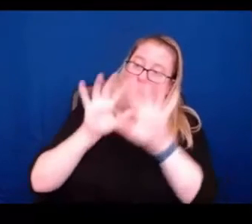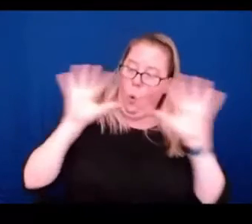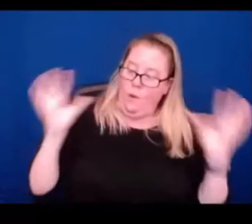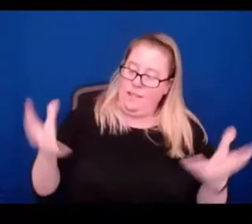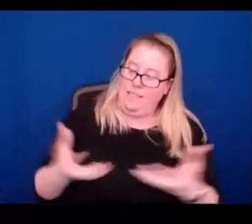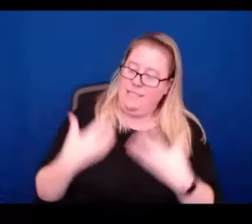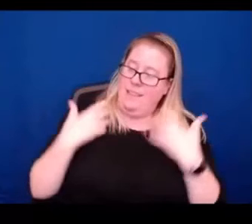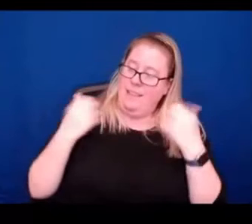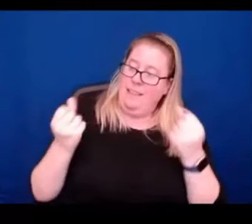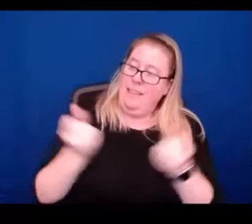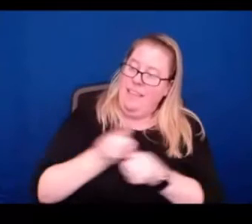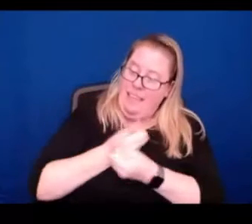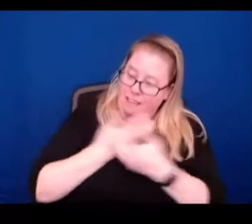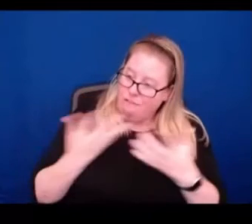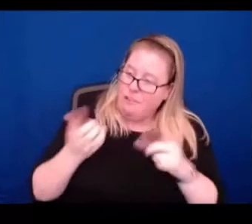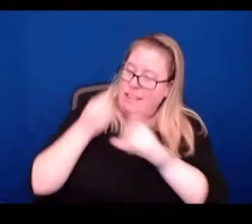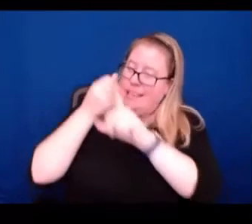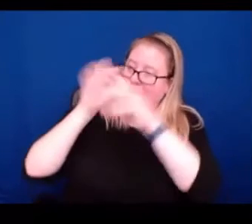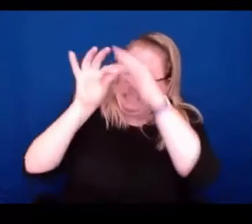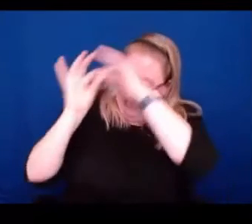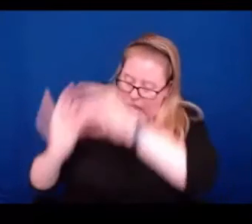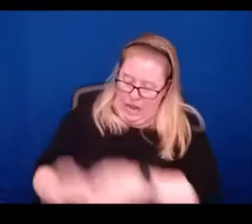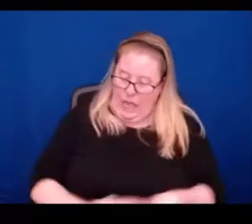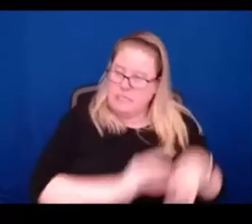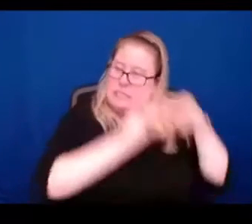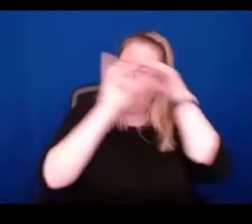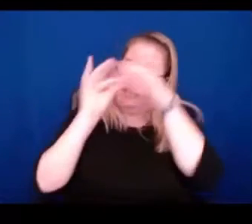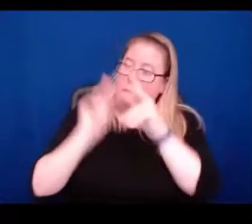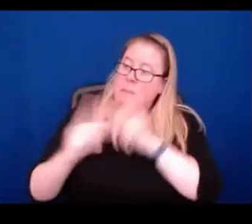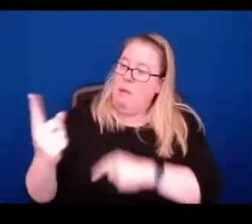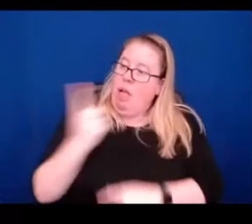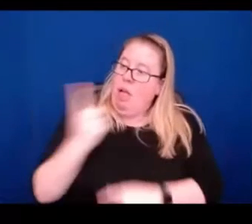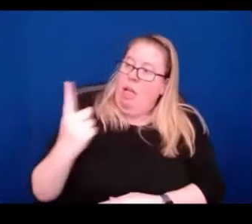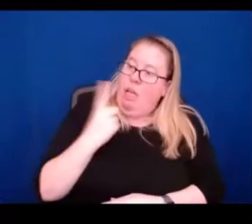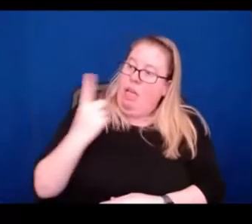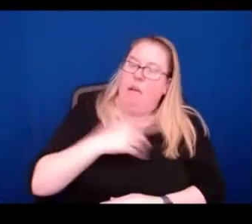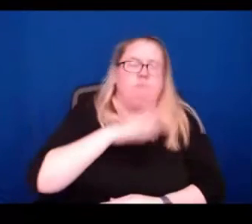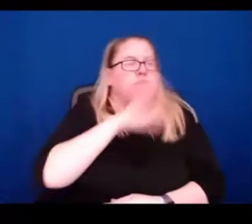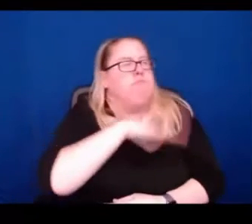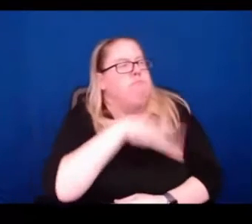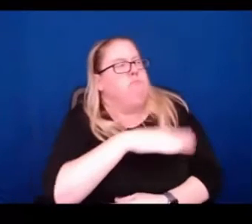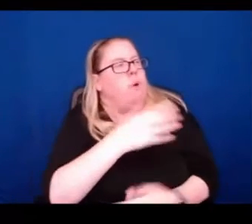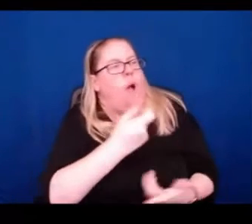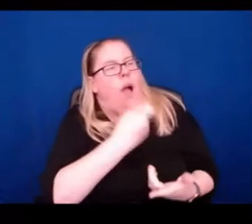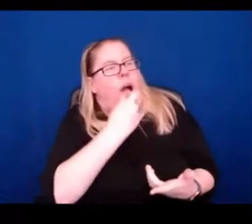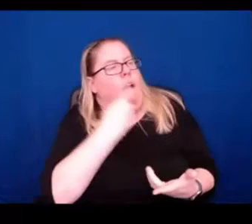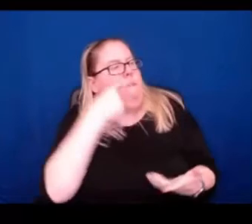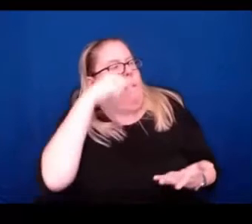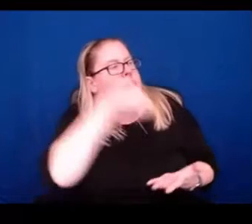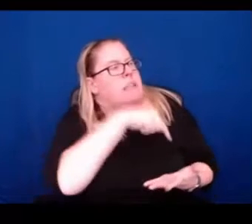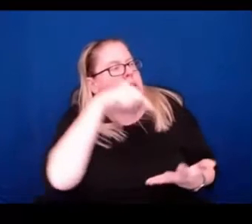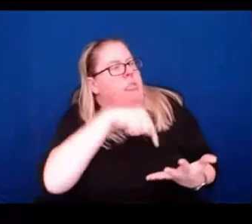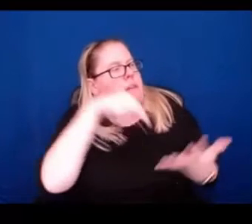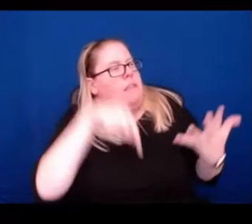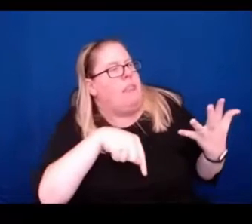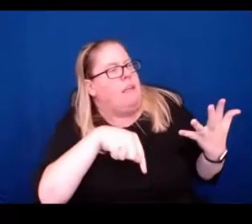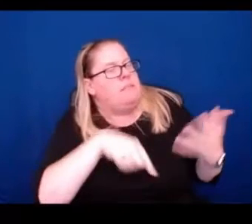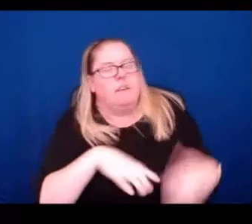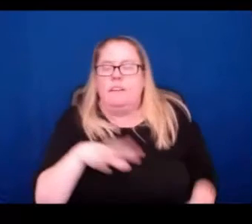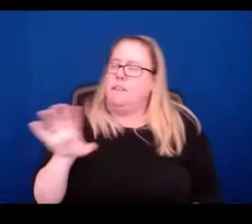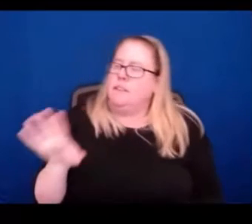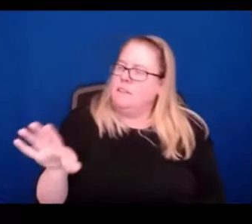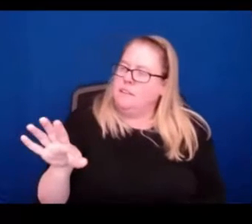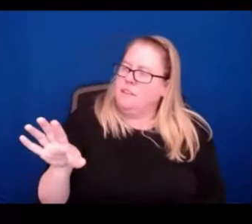everything is Yeah. connected. People come to me all the time and say, hey, what can I take for this or that? And I'm